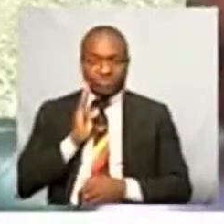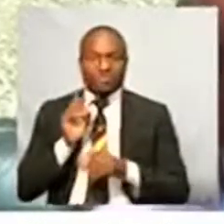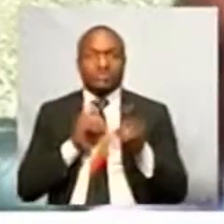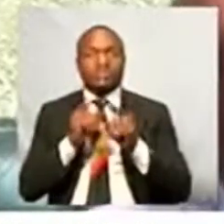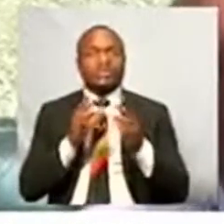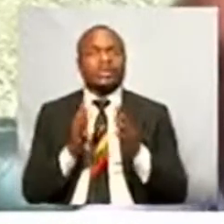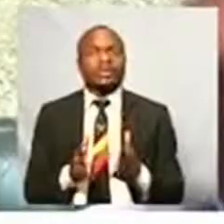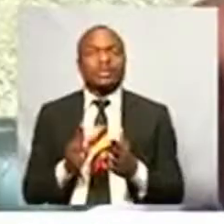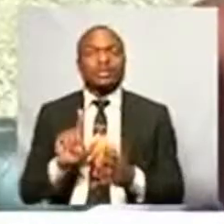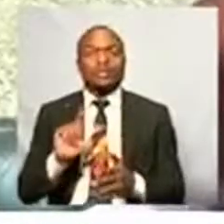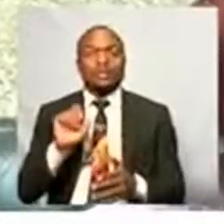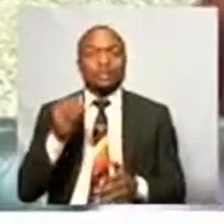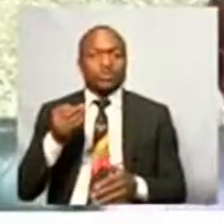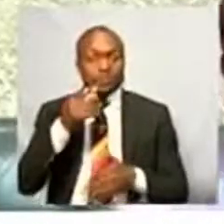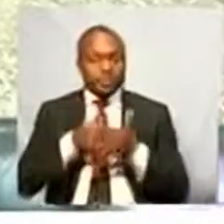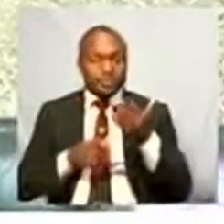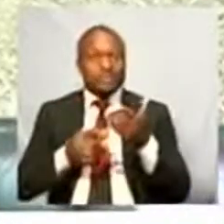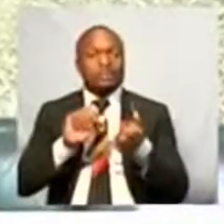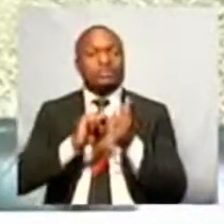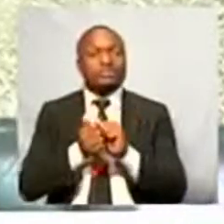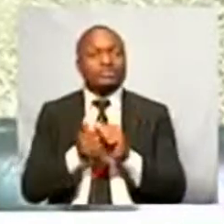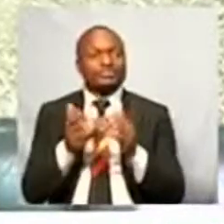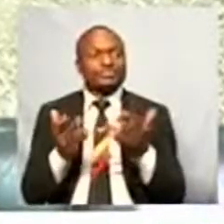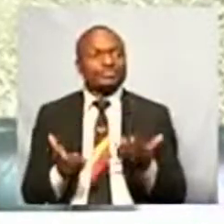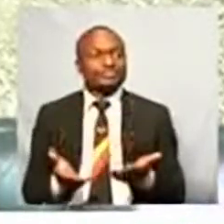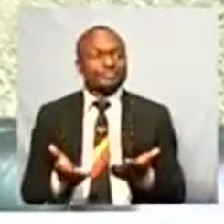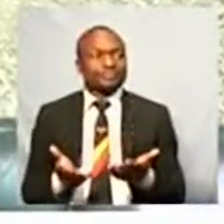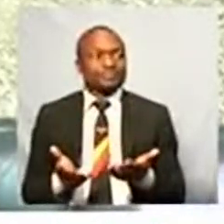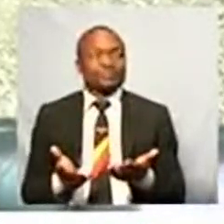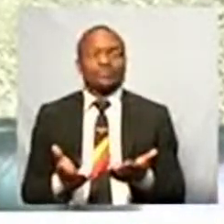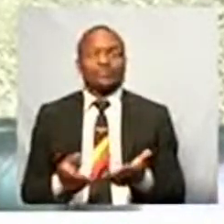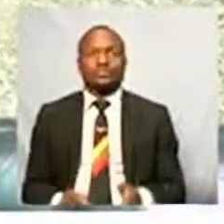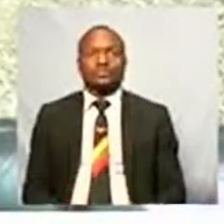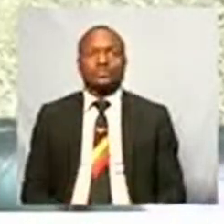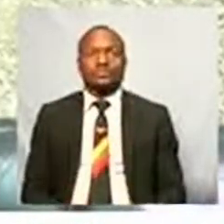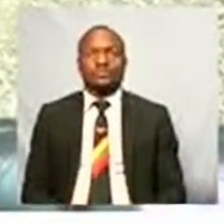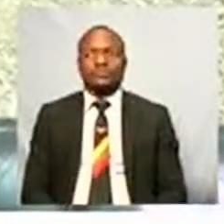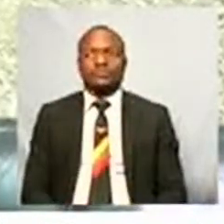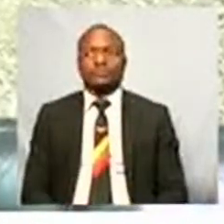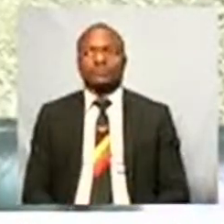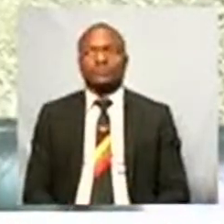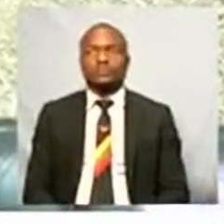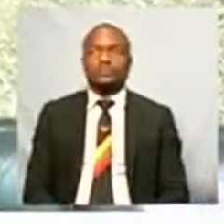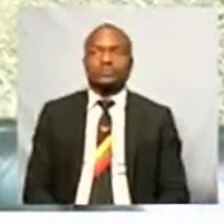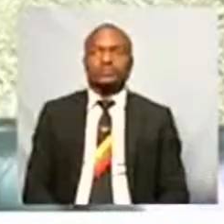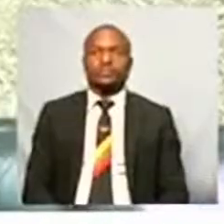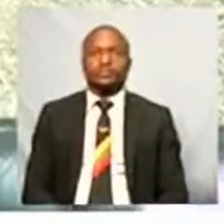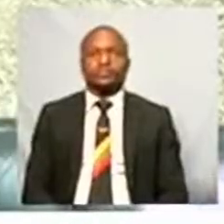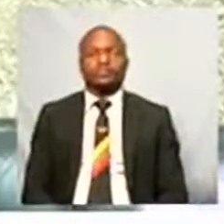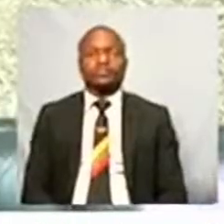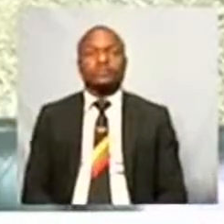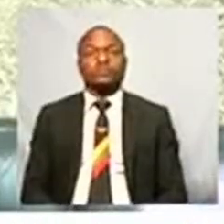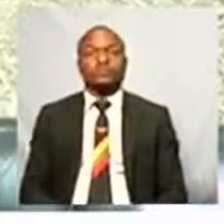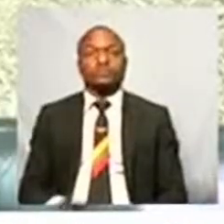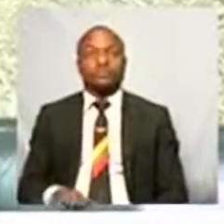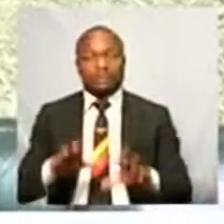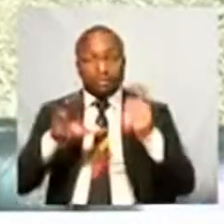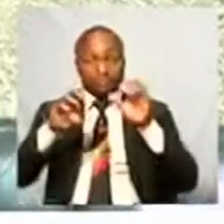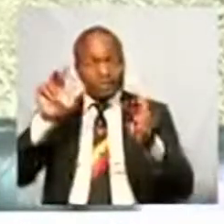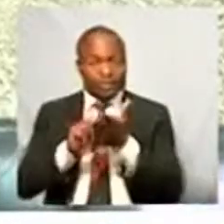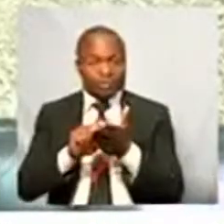LASIF. What is the problem? In the report we are told that Cabinet approved the new board in